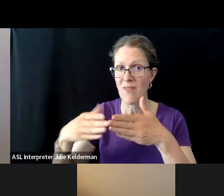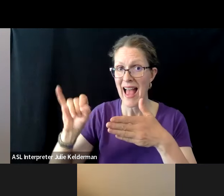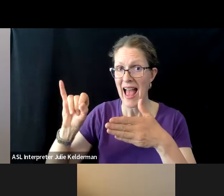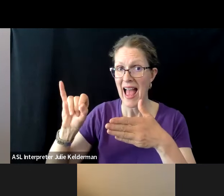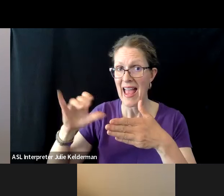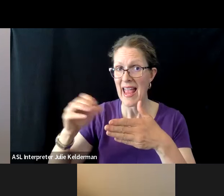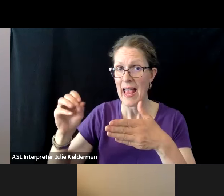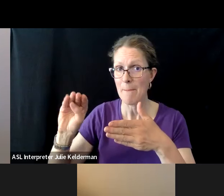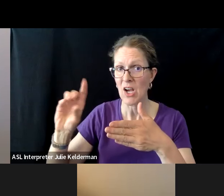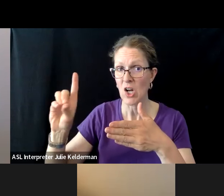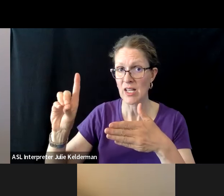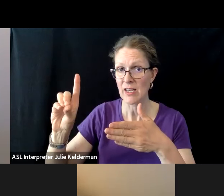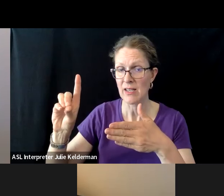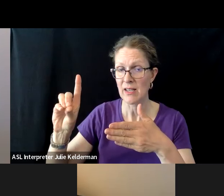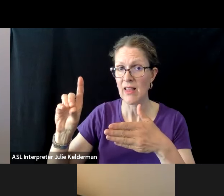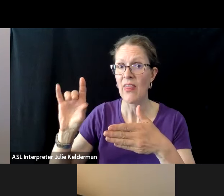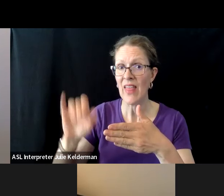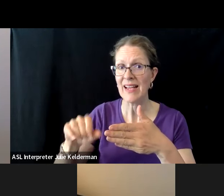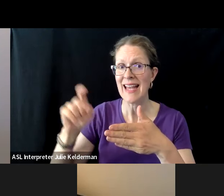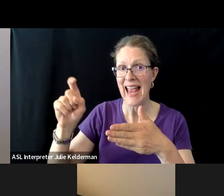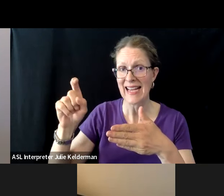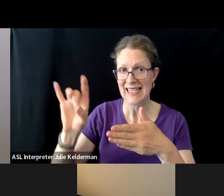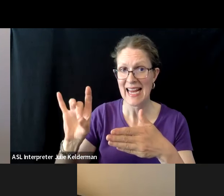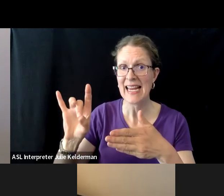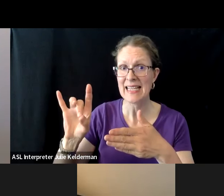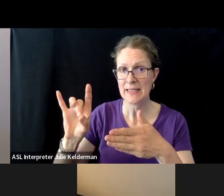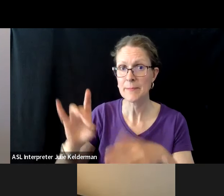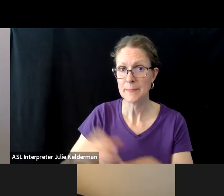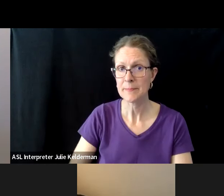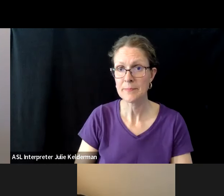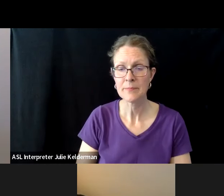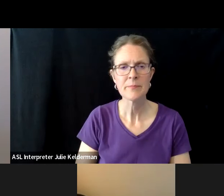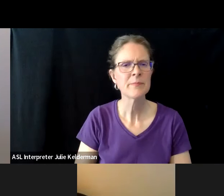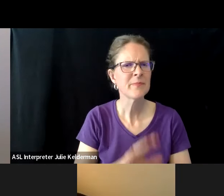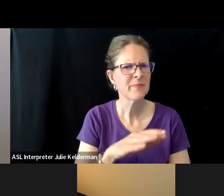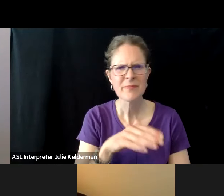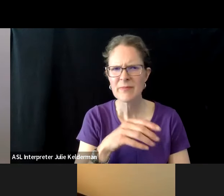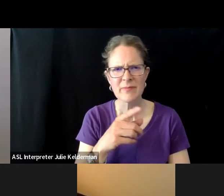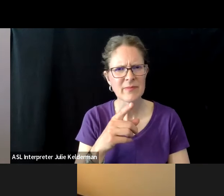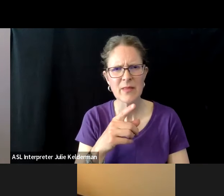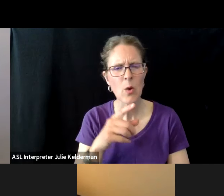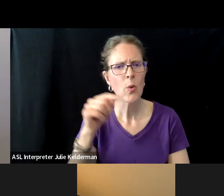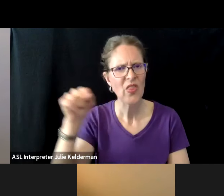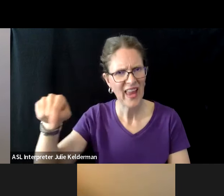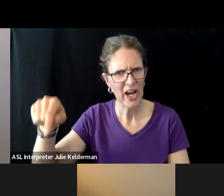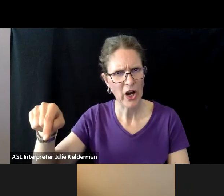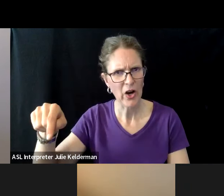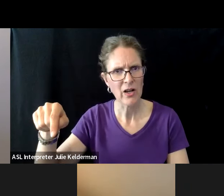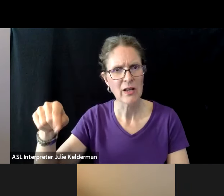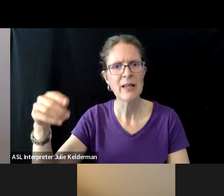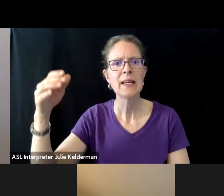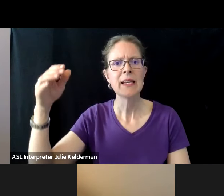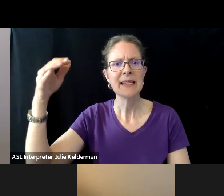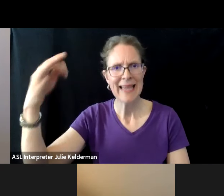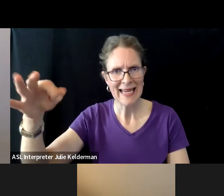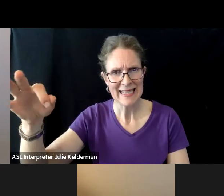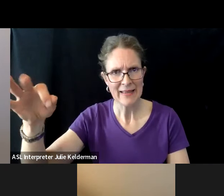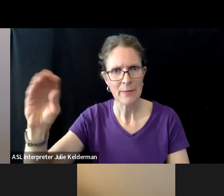at Maryland, which is the X8. But there's one beyond, there's one there, there's one at 19th in